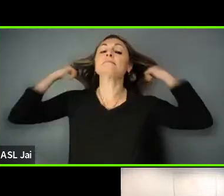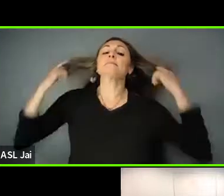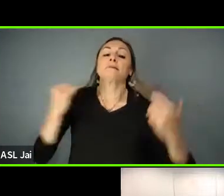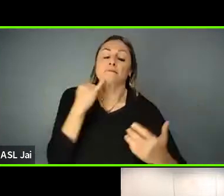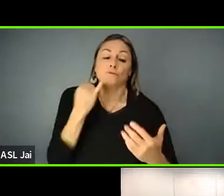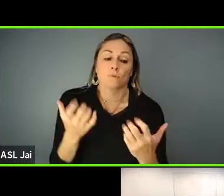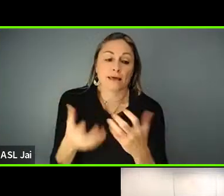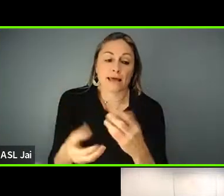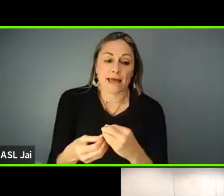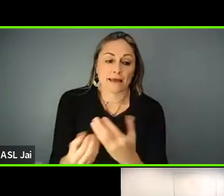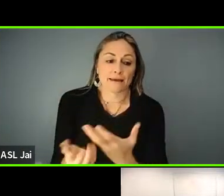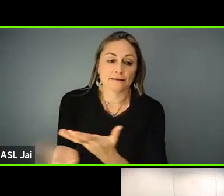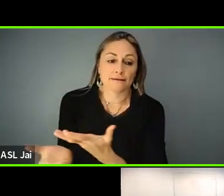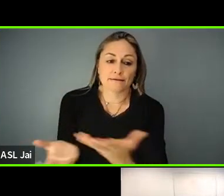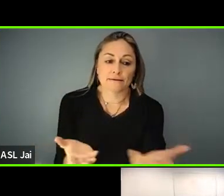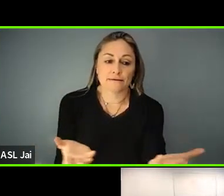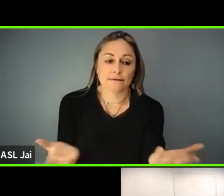that.